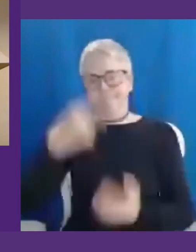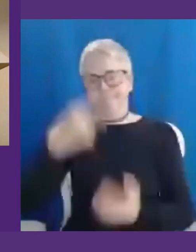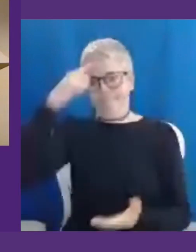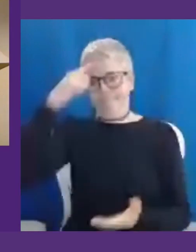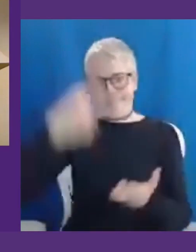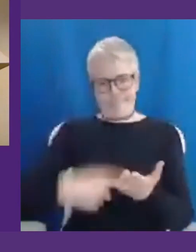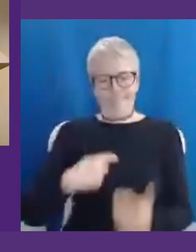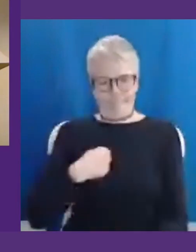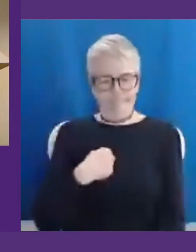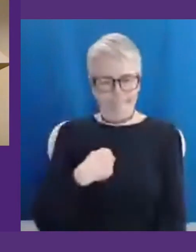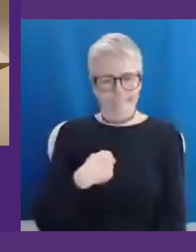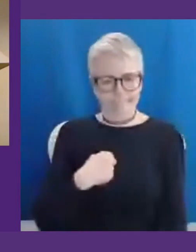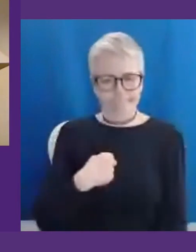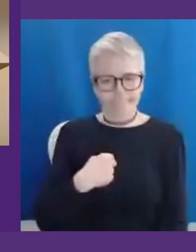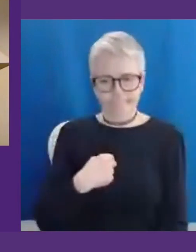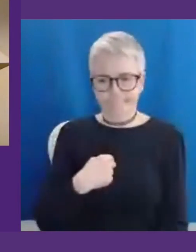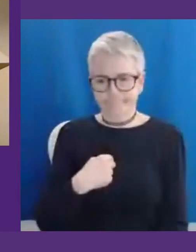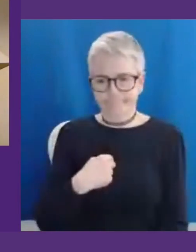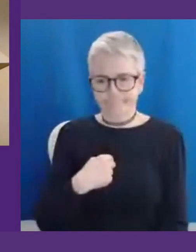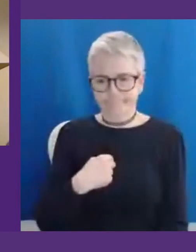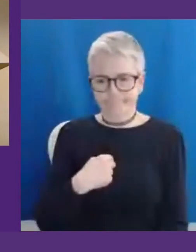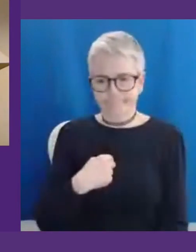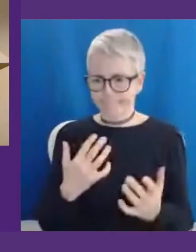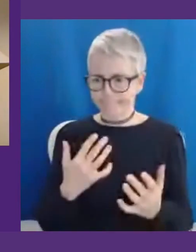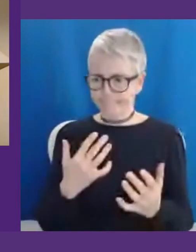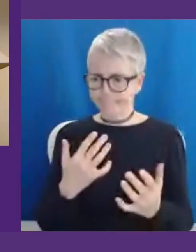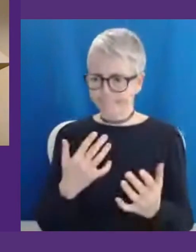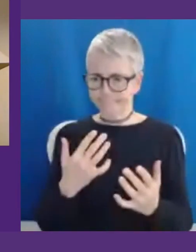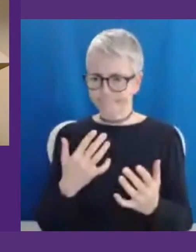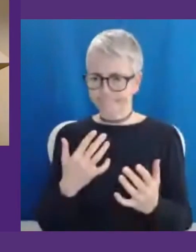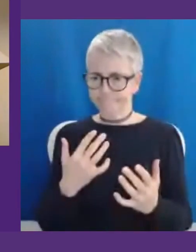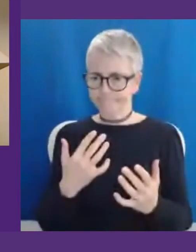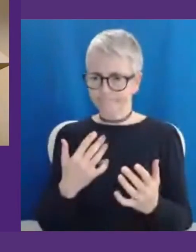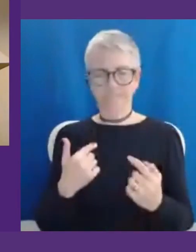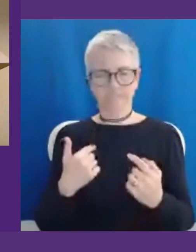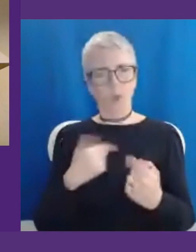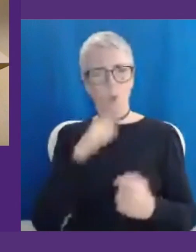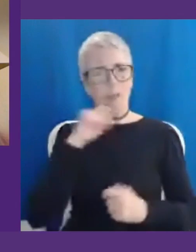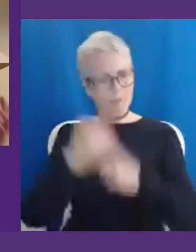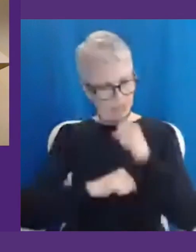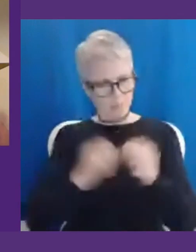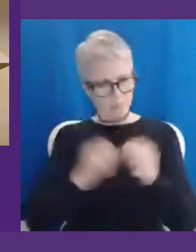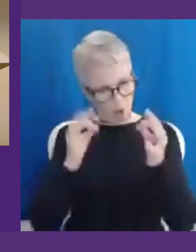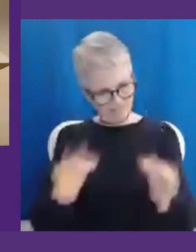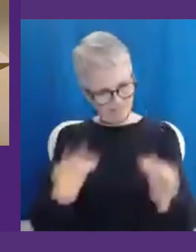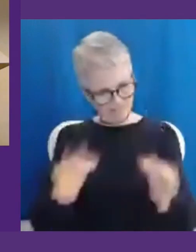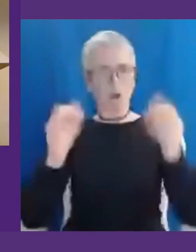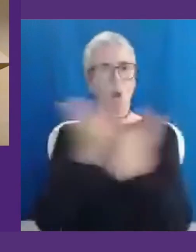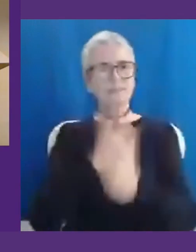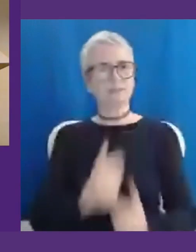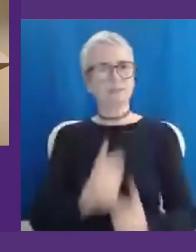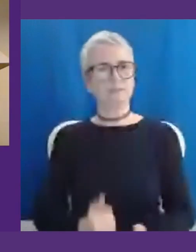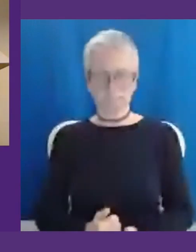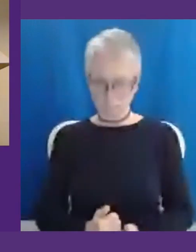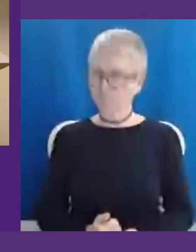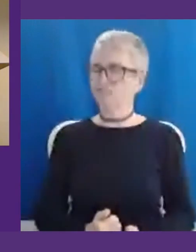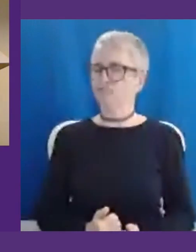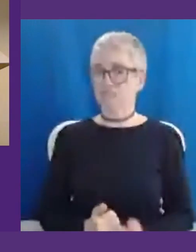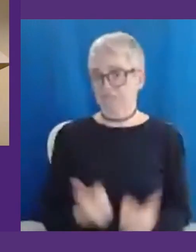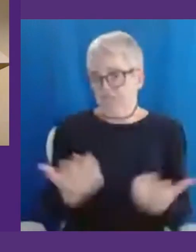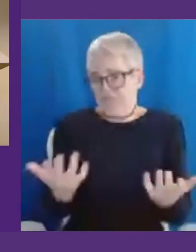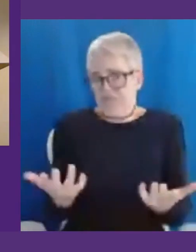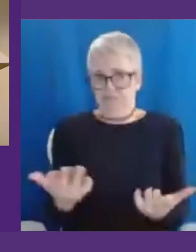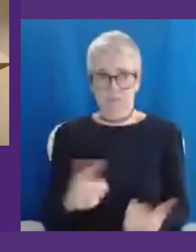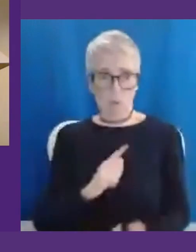become an official comedian. I thought, I'm doing this in my anyway, why not get paid for it? Why not